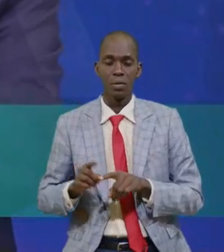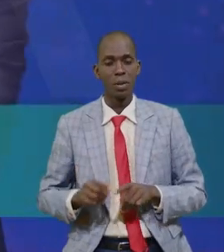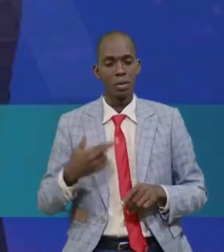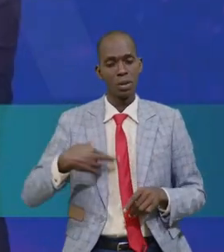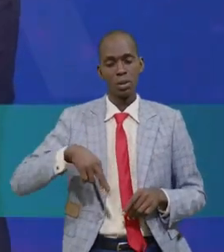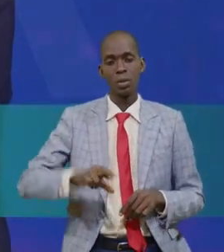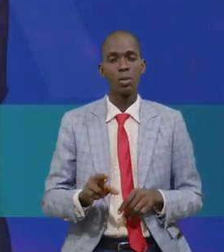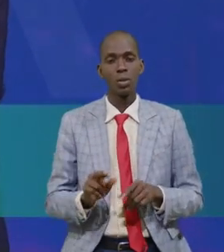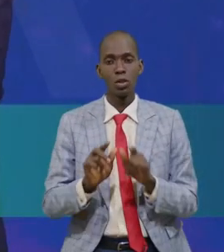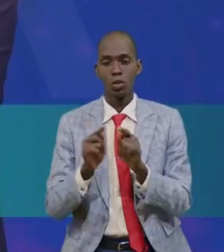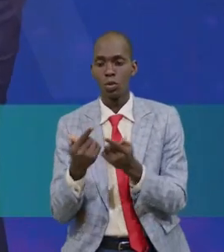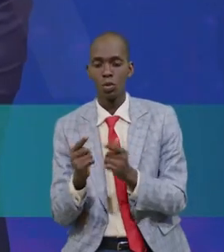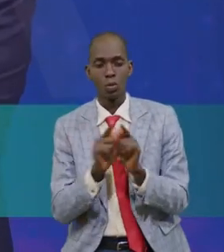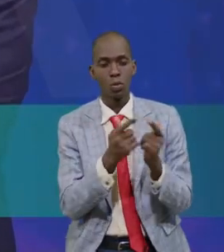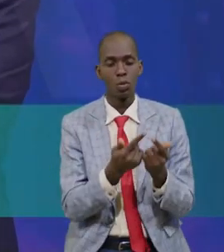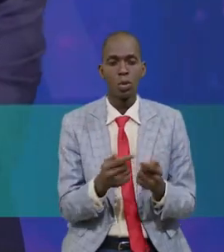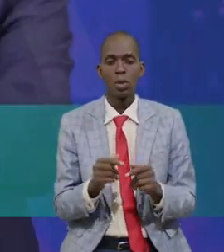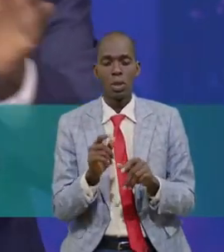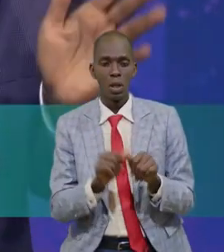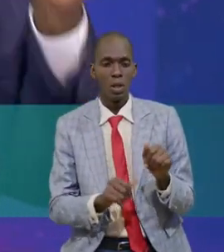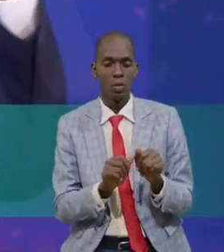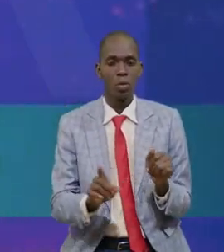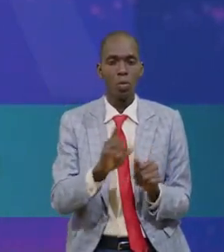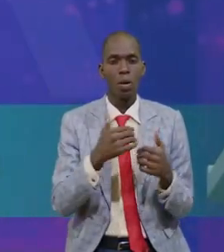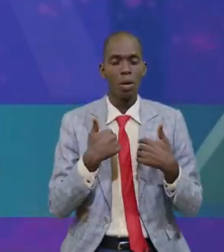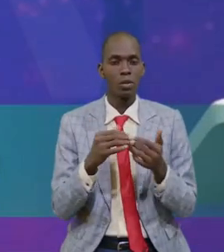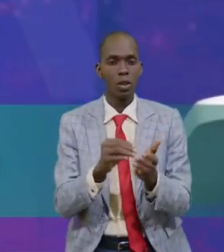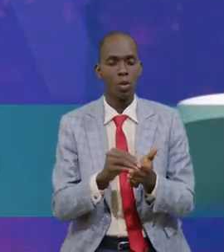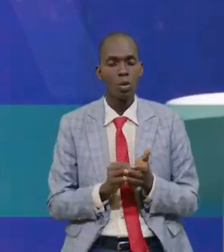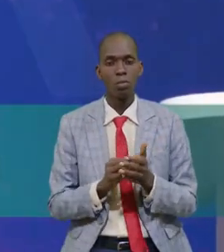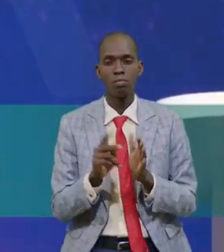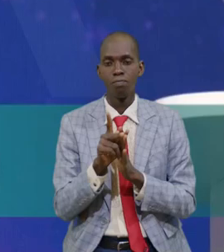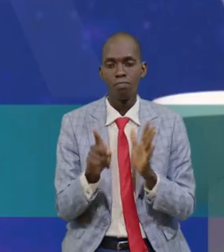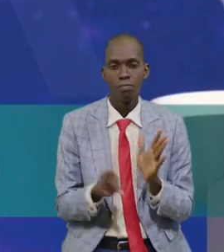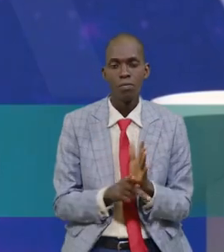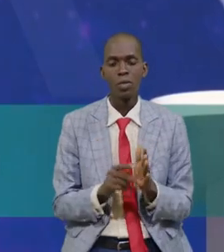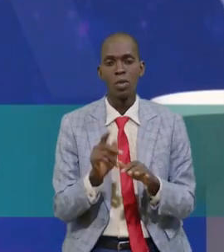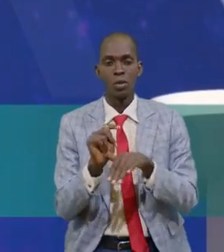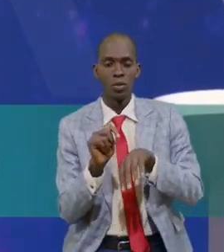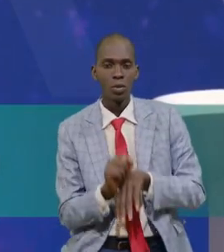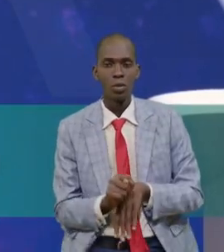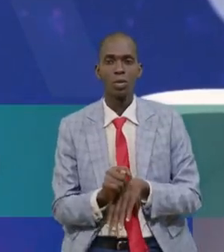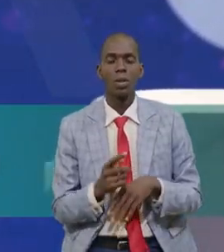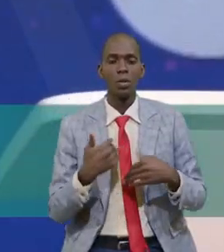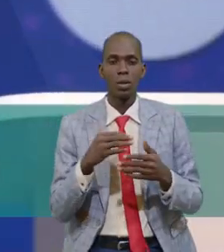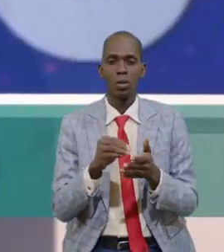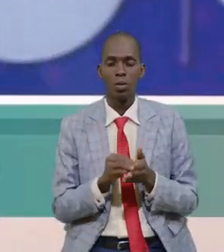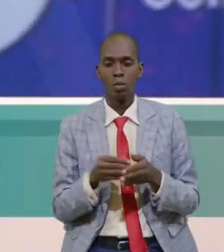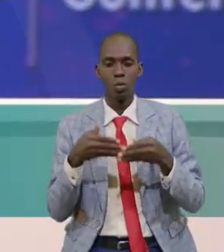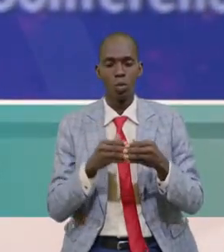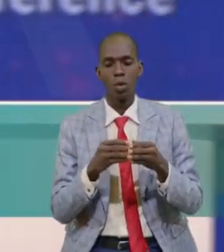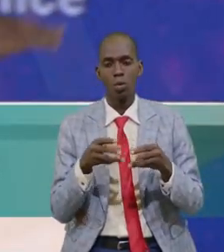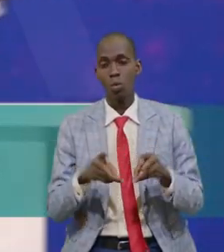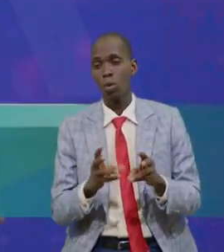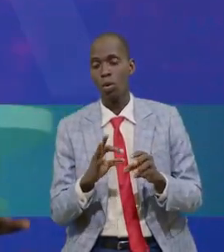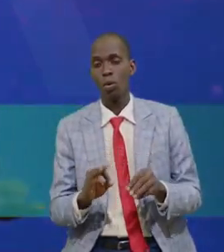have their own principles, they have their own tradition, and they have their own administration. And they will